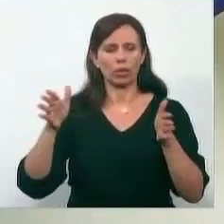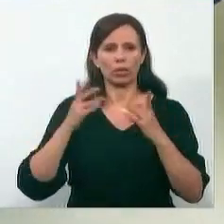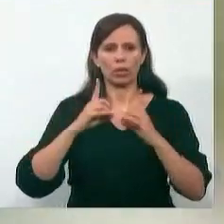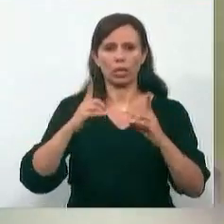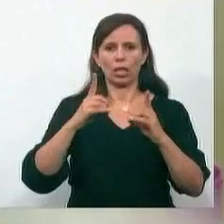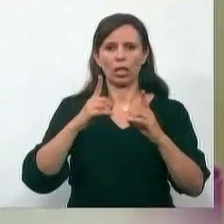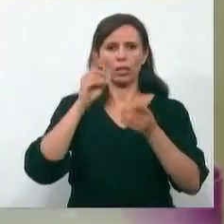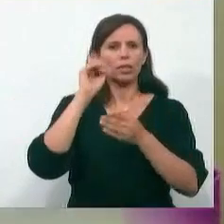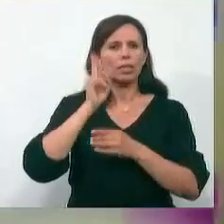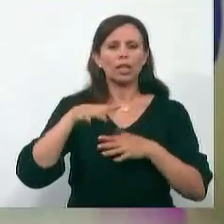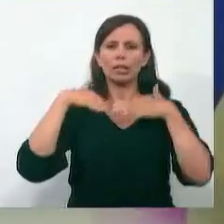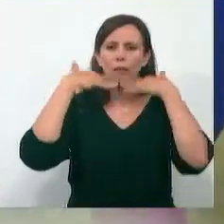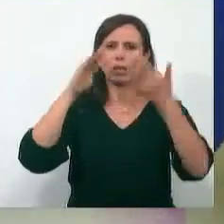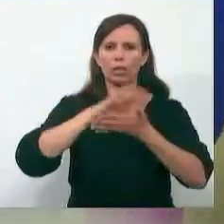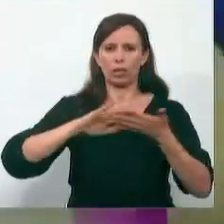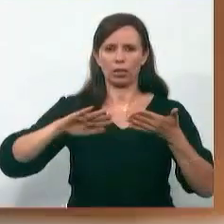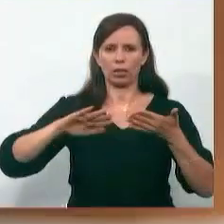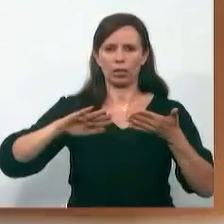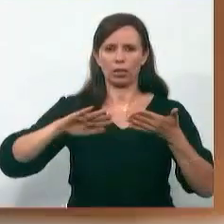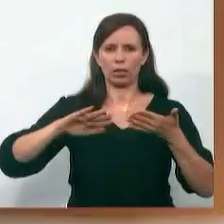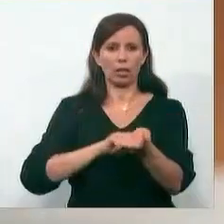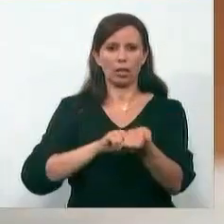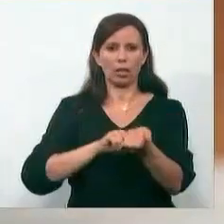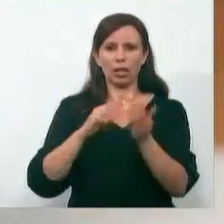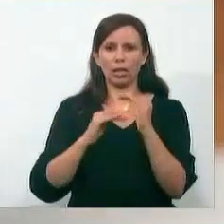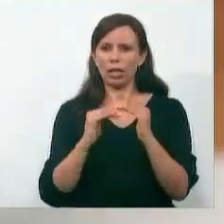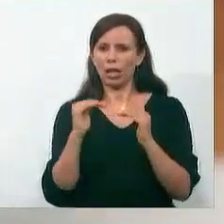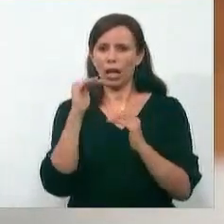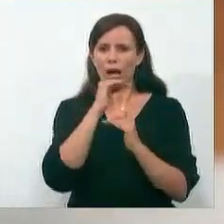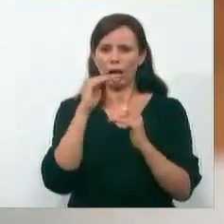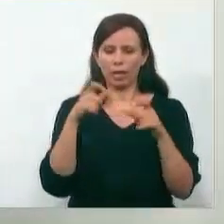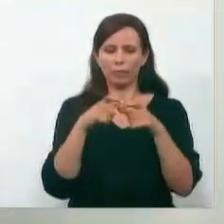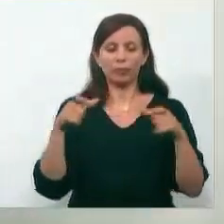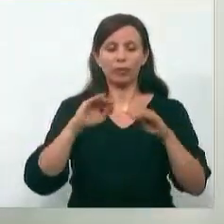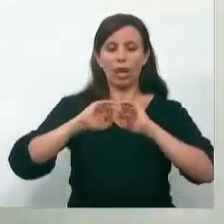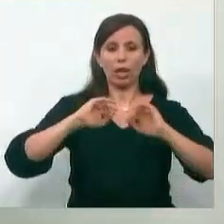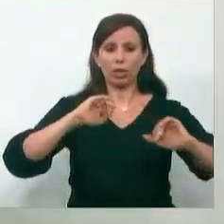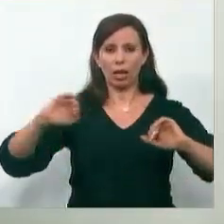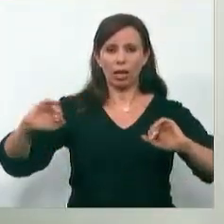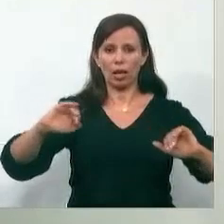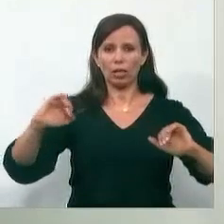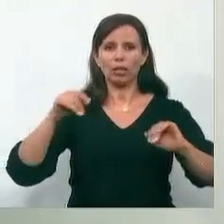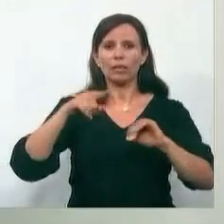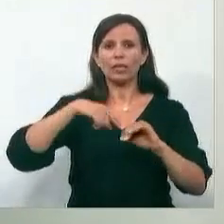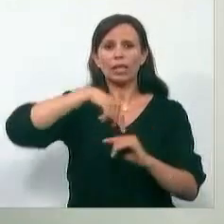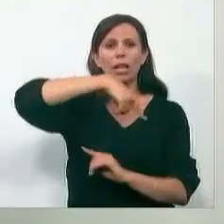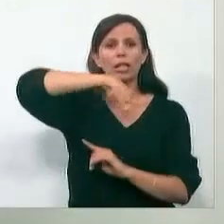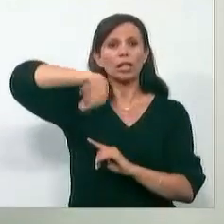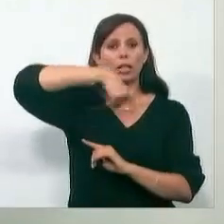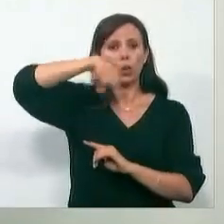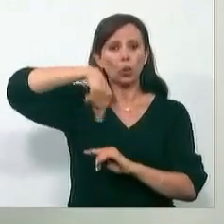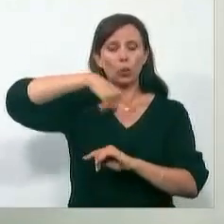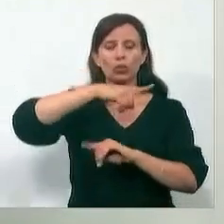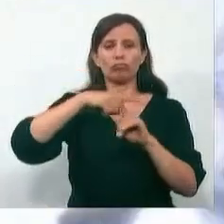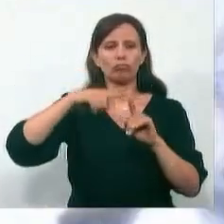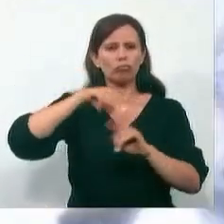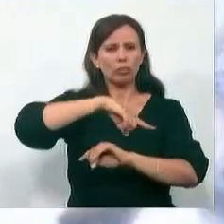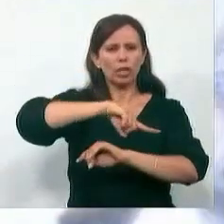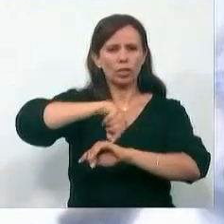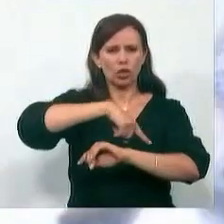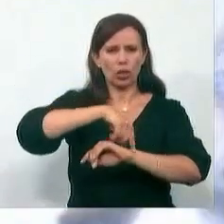we need to start at the beginning. The blood will now be loaded on the gradient for cell separation. It will centrifuge for half an